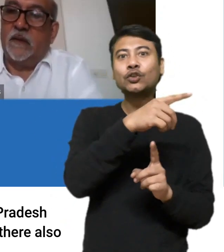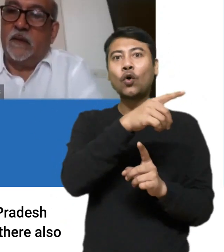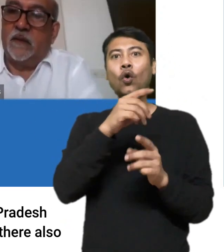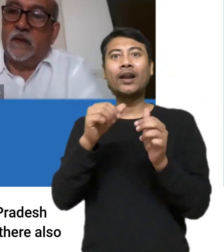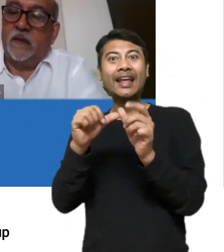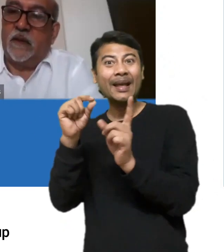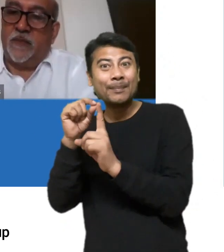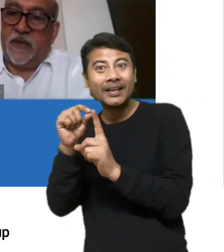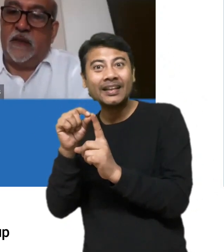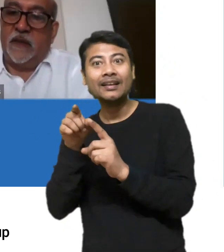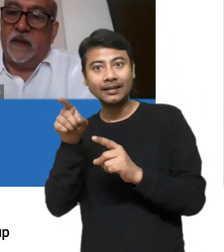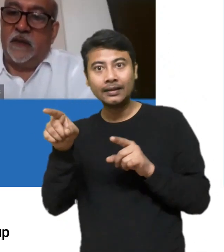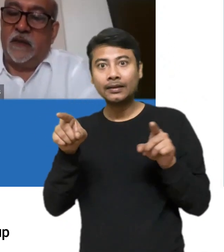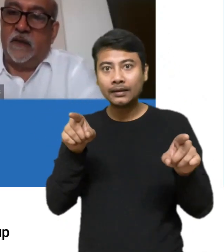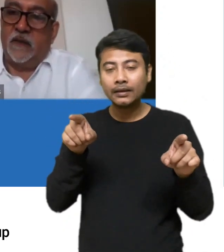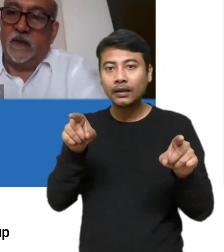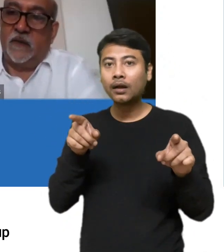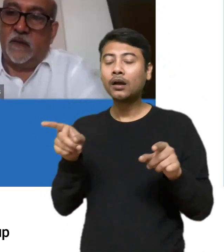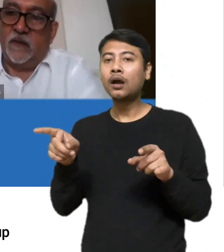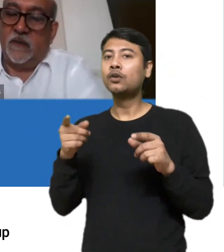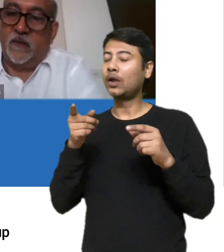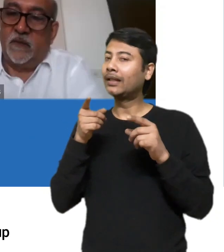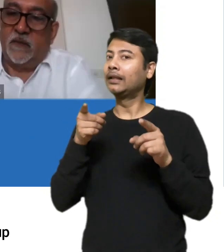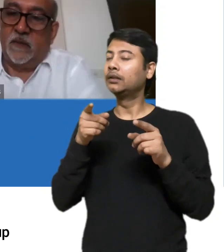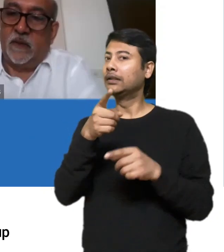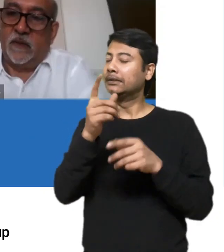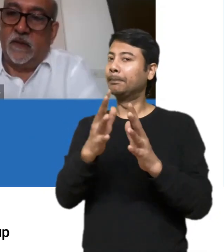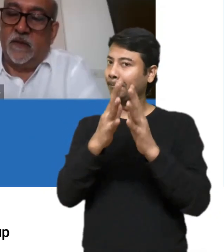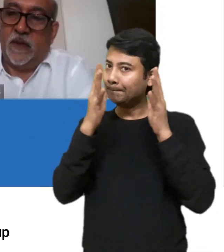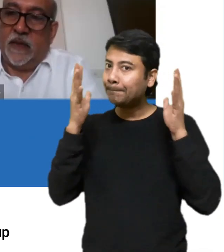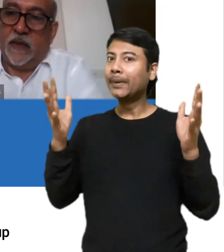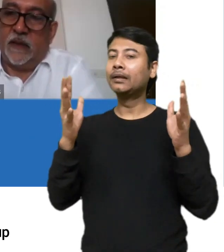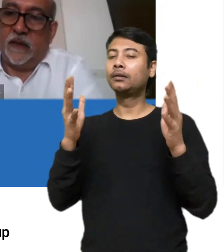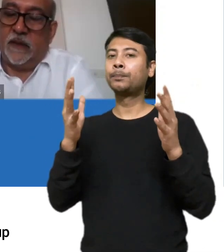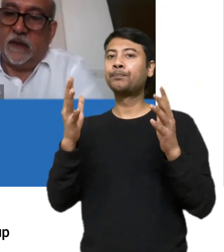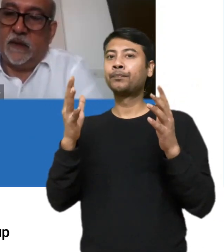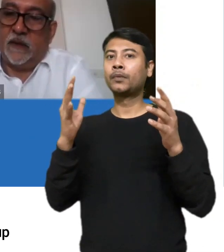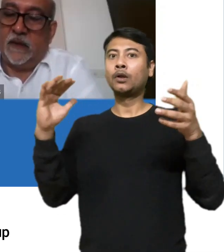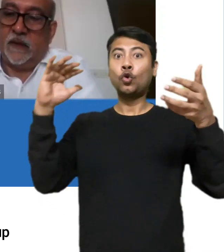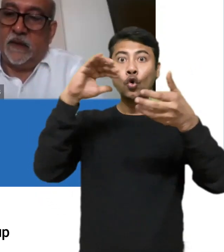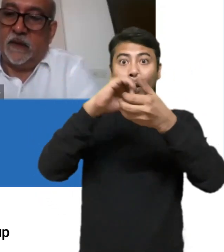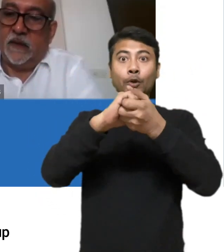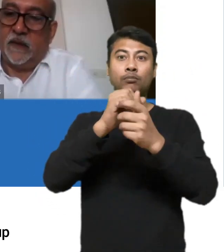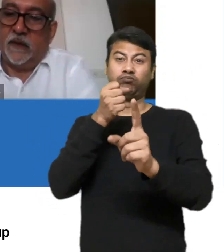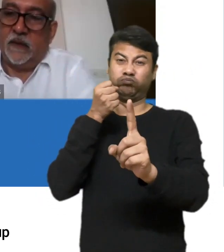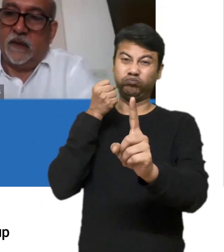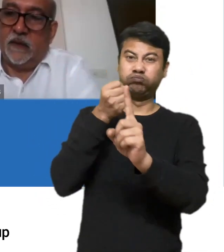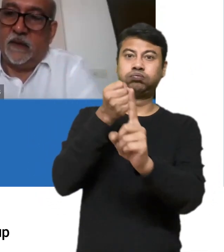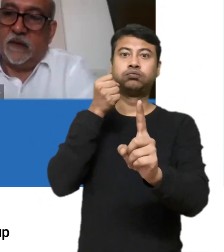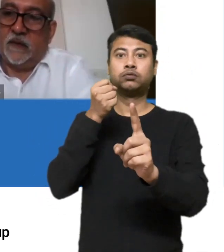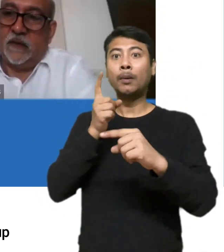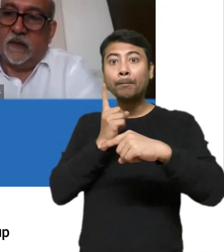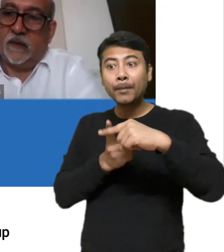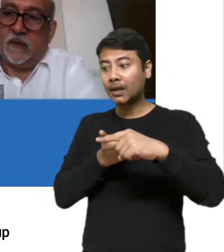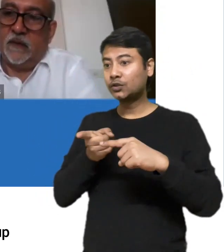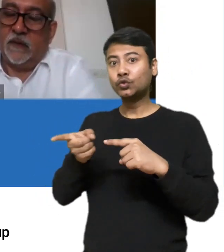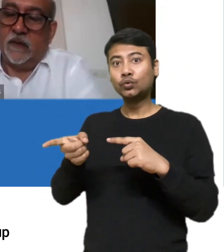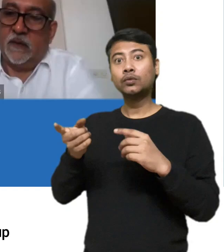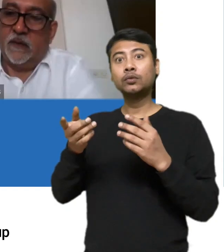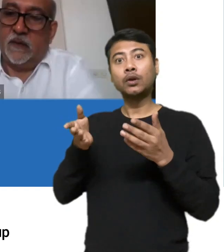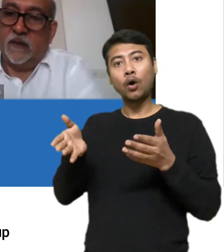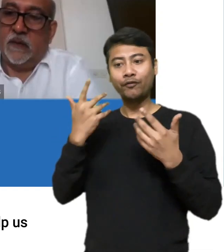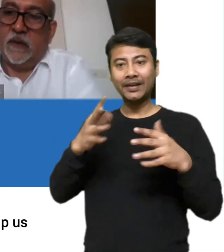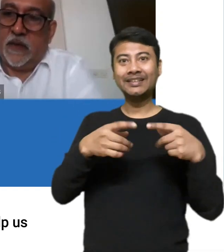also. I believe this absolutely. is the transformative impact that Yeah. you have figured out. What all we need to do is now scale